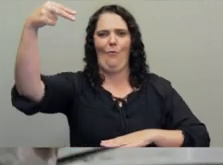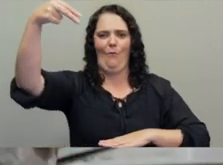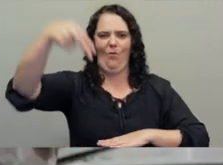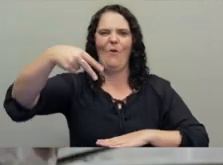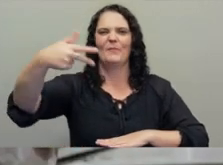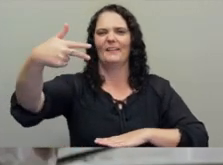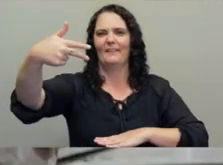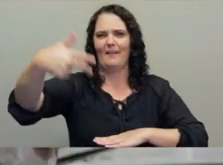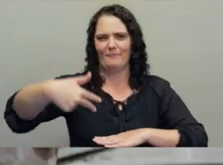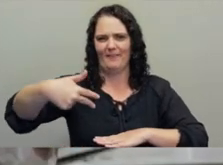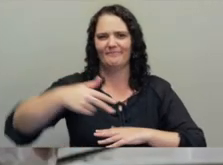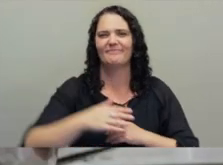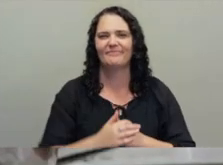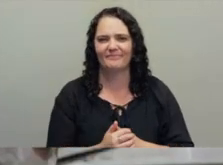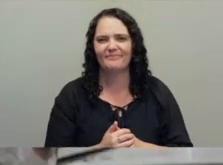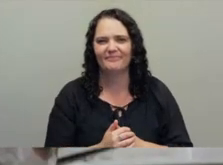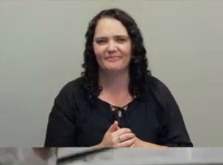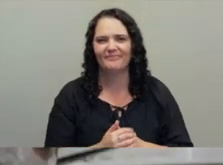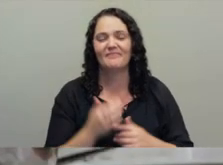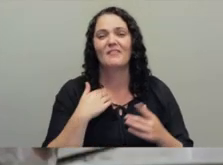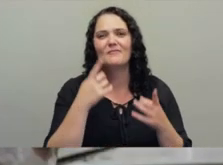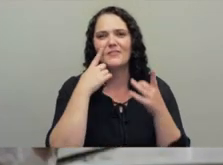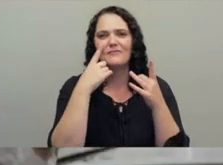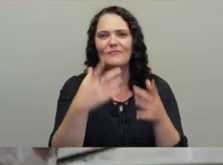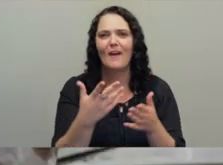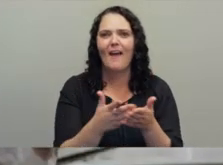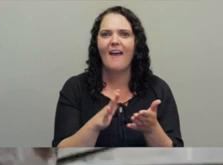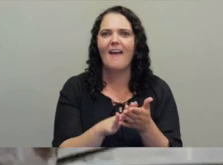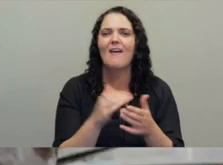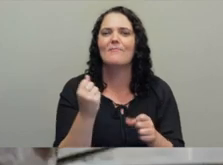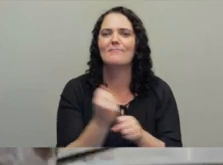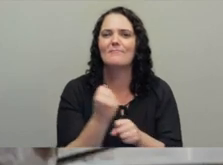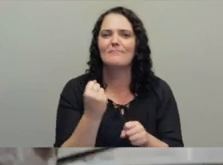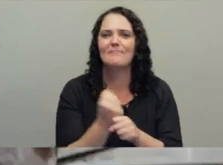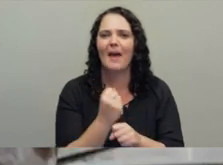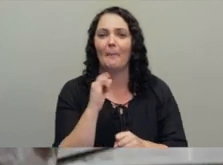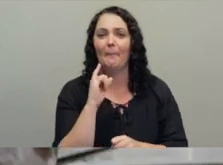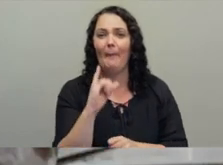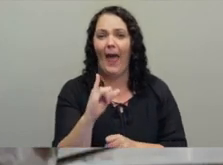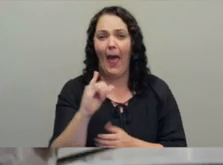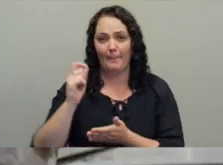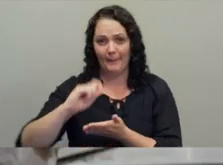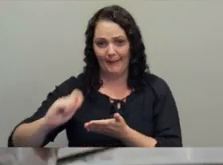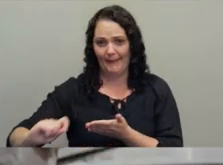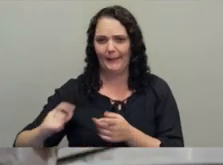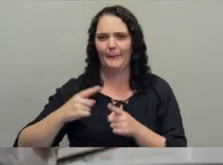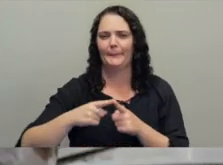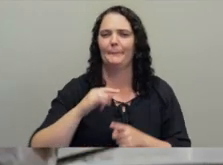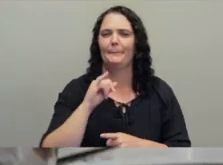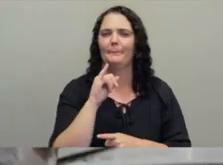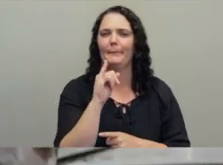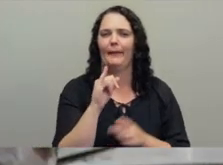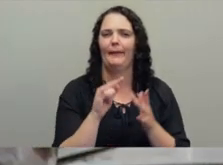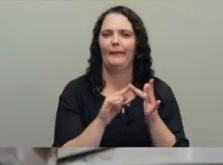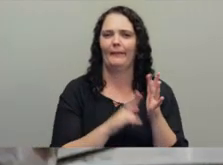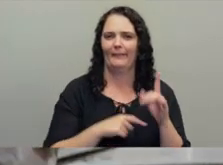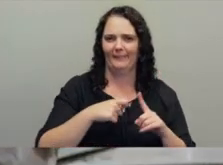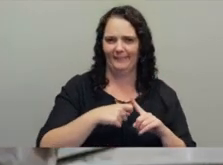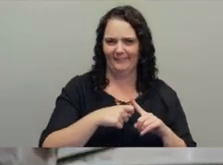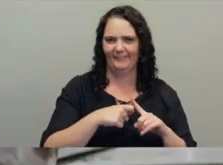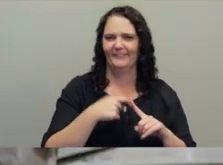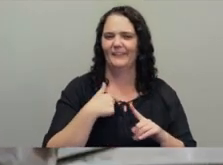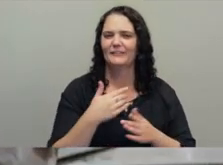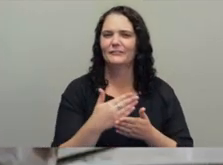bad pen and some bad ink this morning too. QAGOMA shared with you the recipe for the type